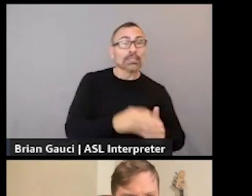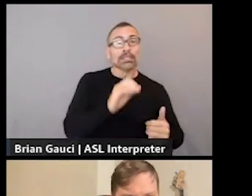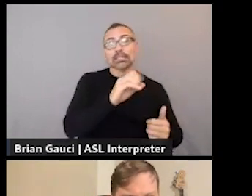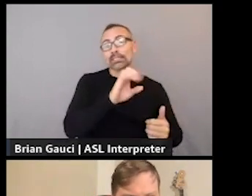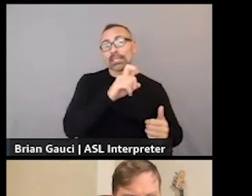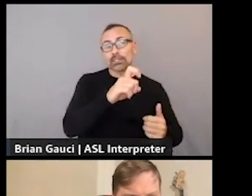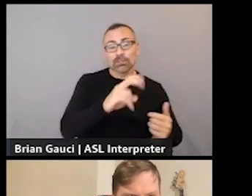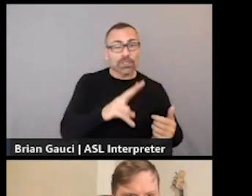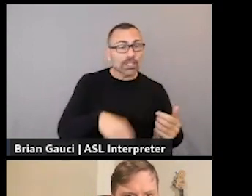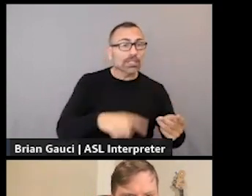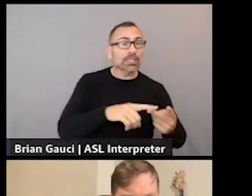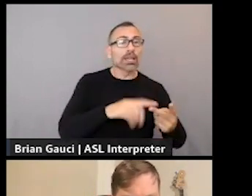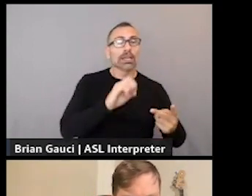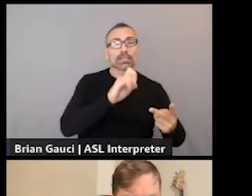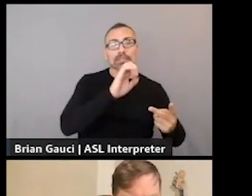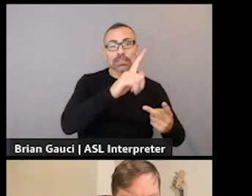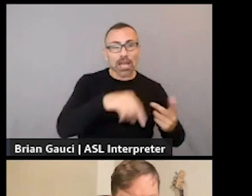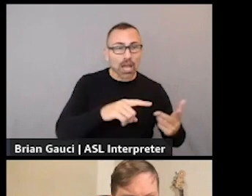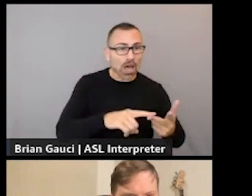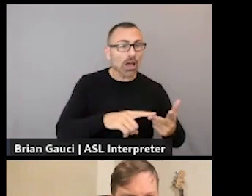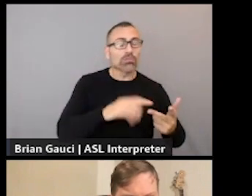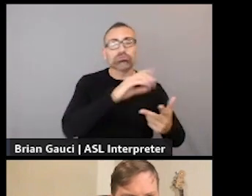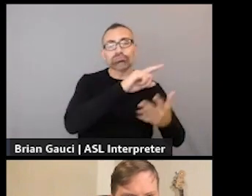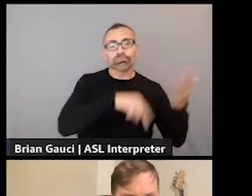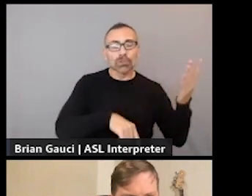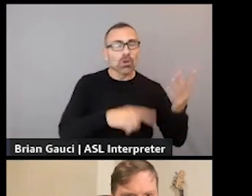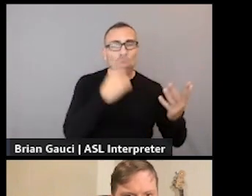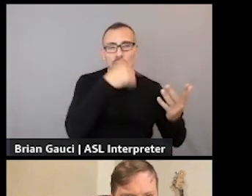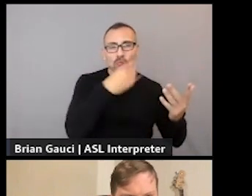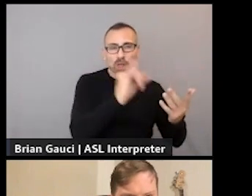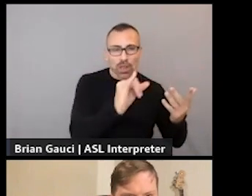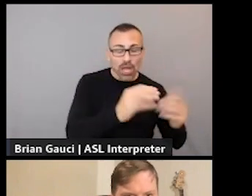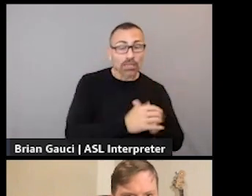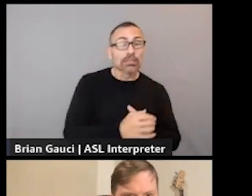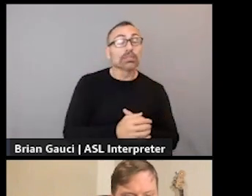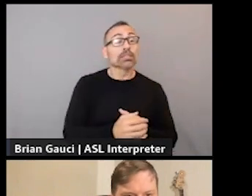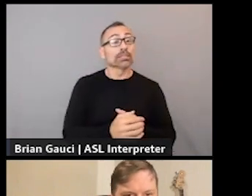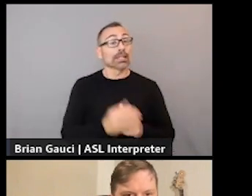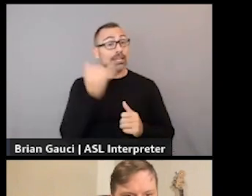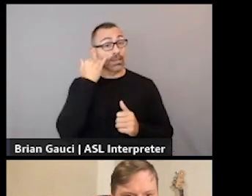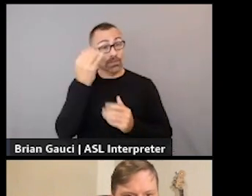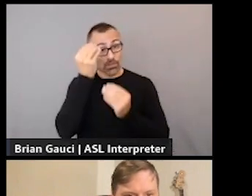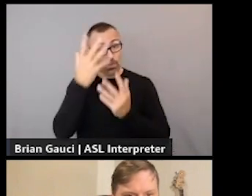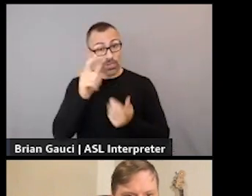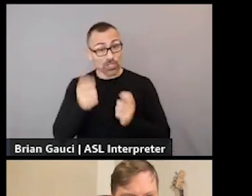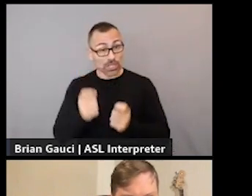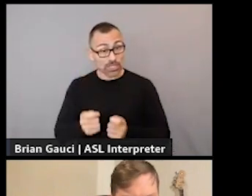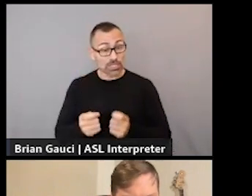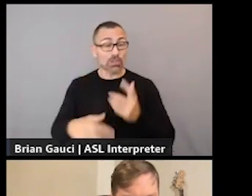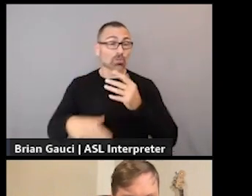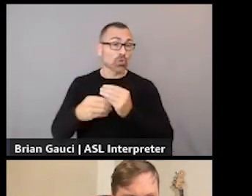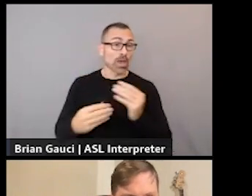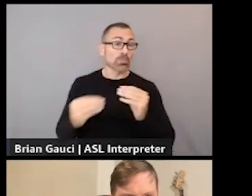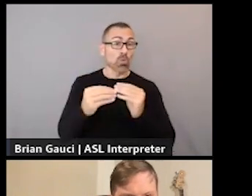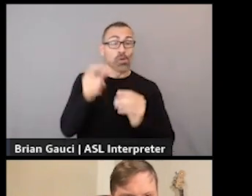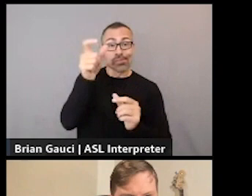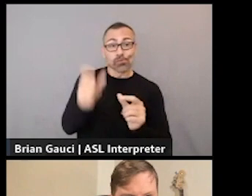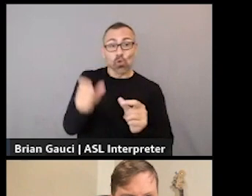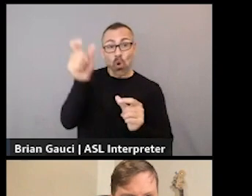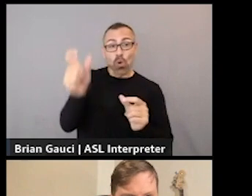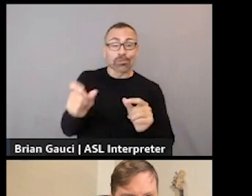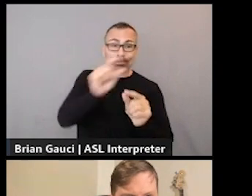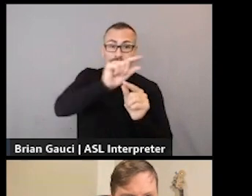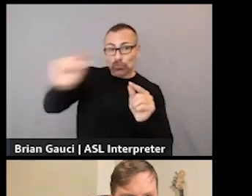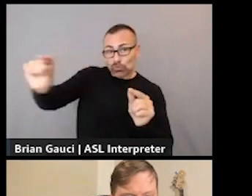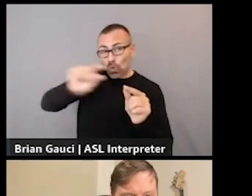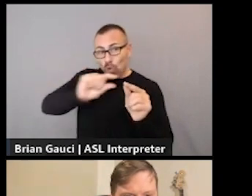it crawling, and what does that format structure look like? So you can predefine that. If the data changes, If you add more rows to it, you can specify and point